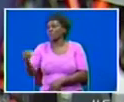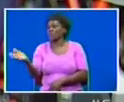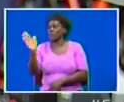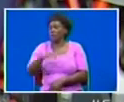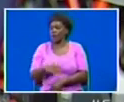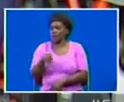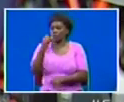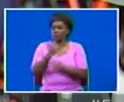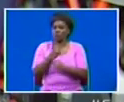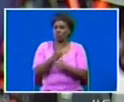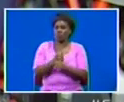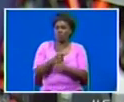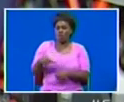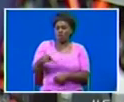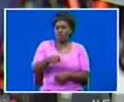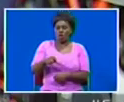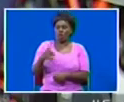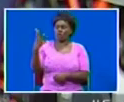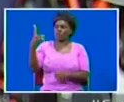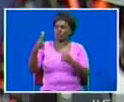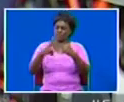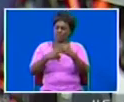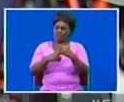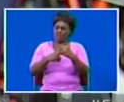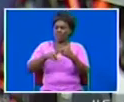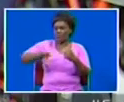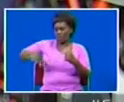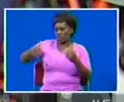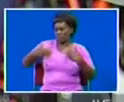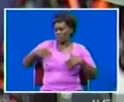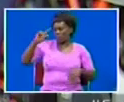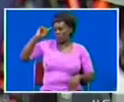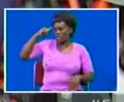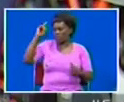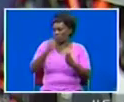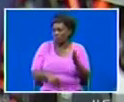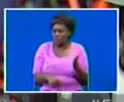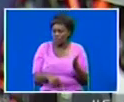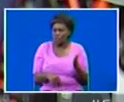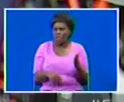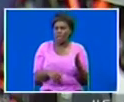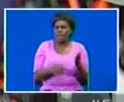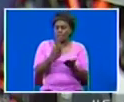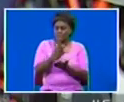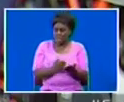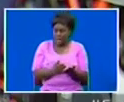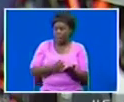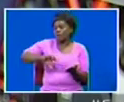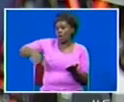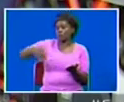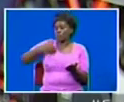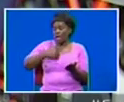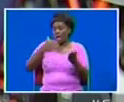you'll do it, you know, locally, visit all the 47 counties. Mm-hmm. Some counties are, you know, difficult roads,